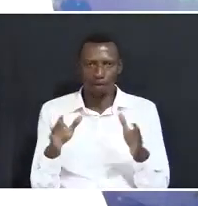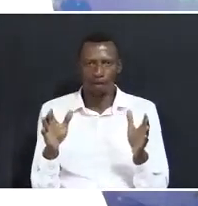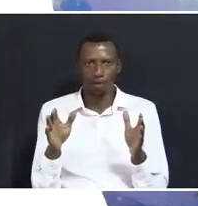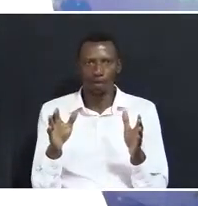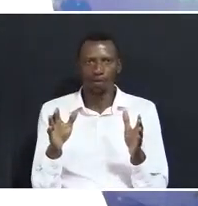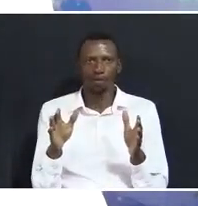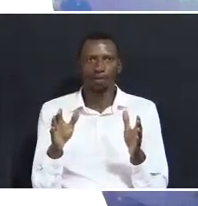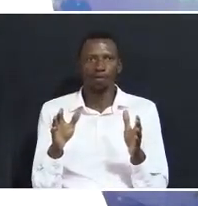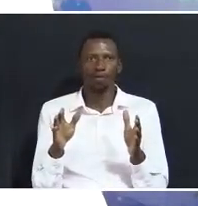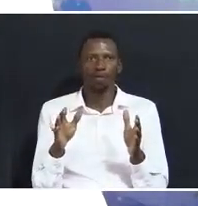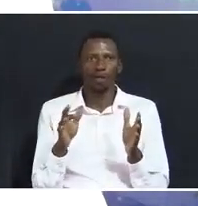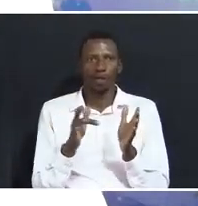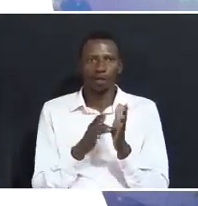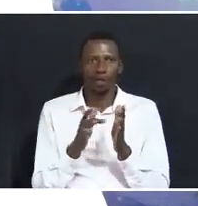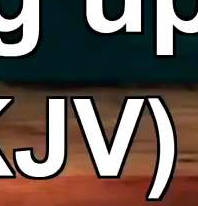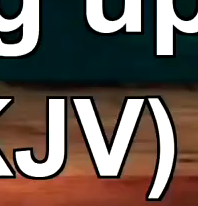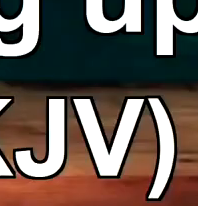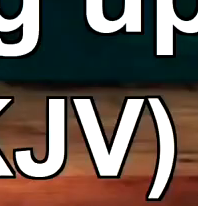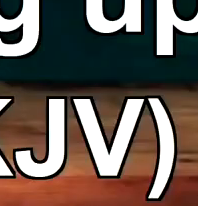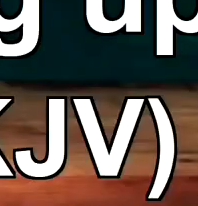he went on ahead,